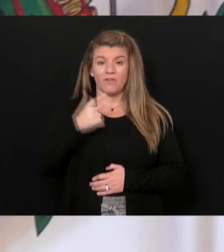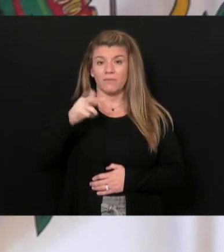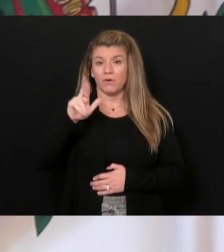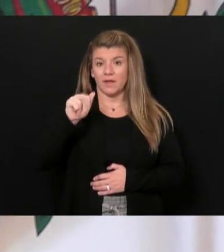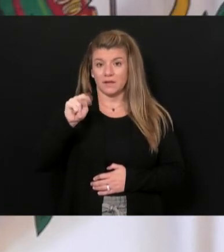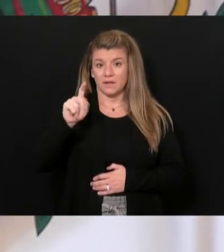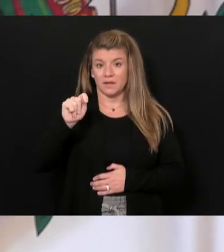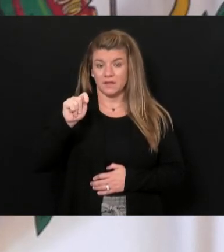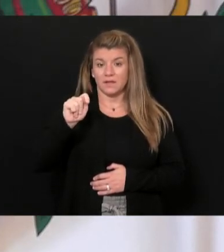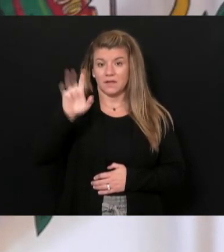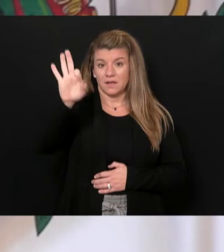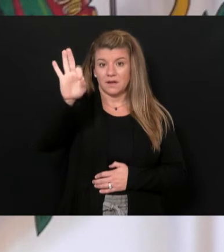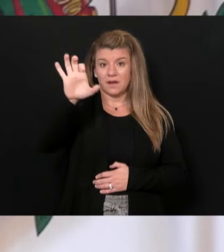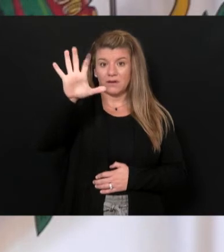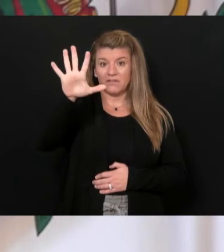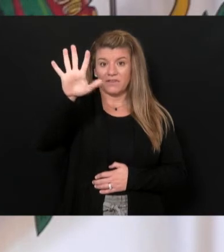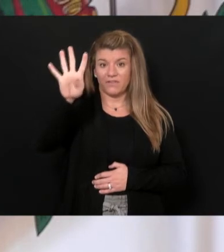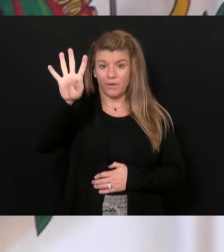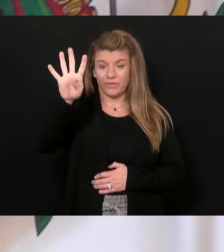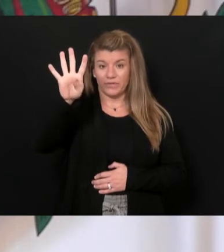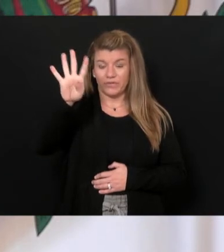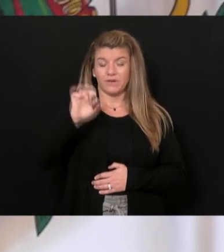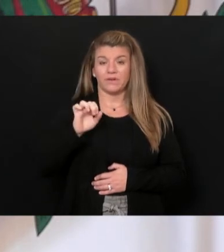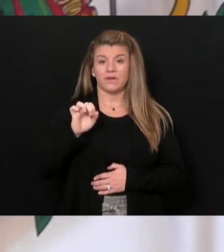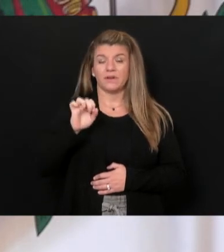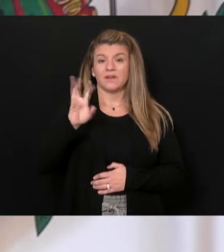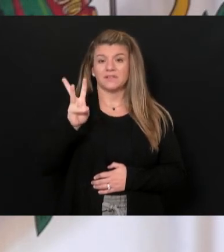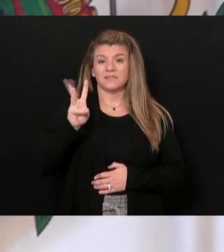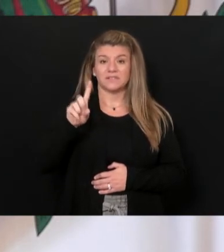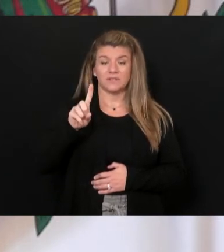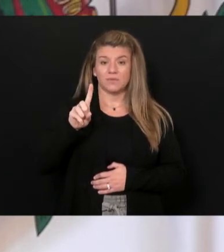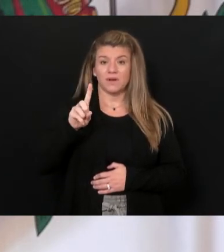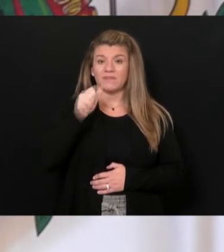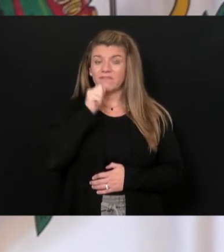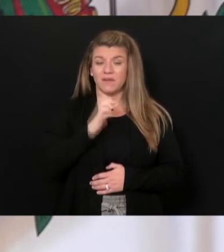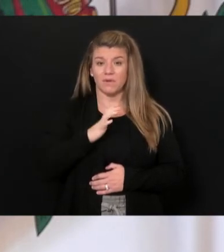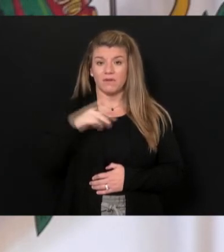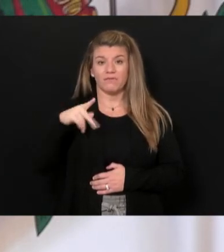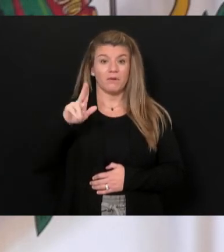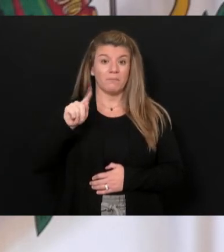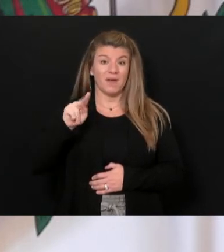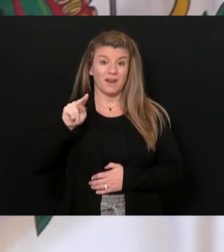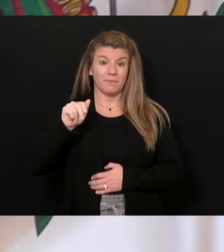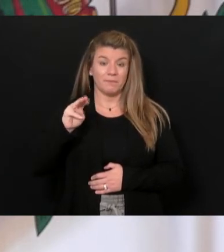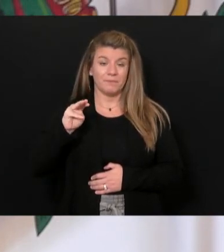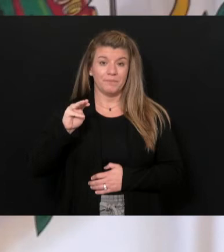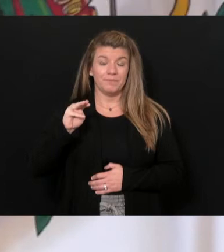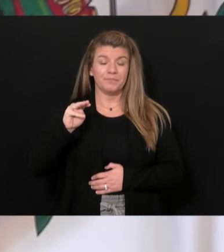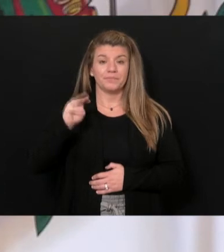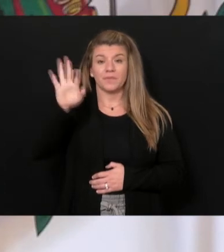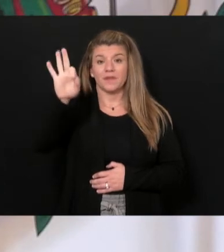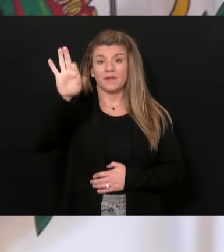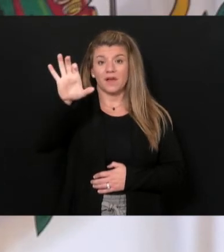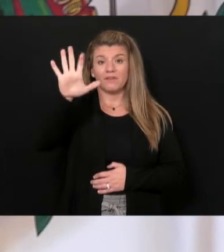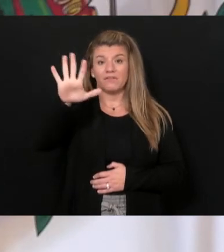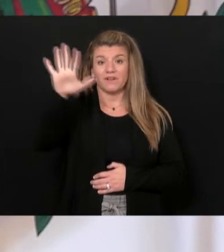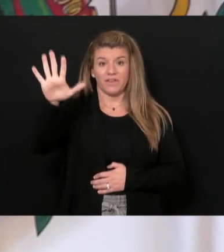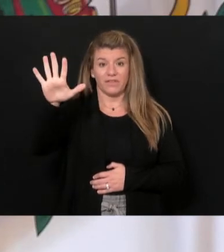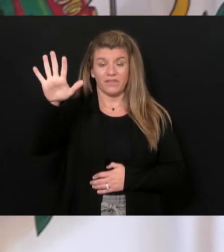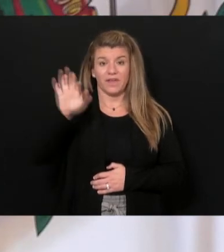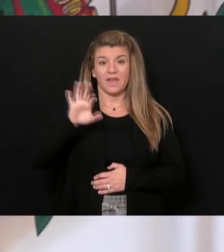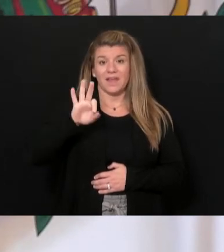County. Our 954th death, a 61-year-old female from Putnam County. Our 955th